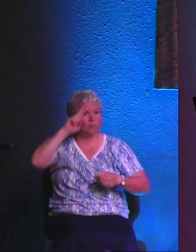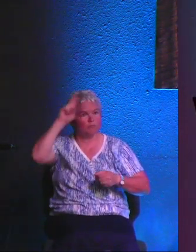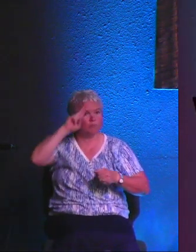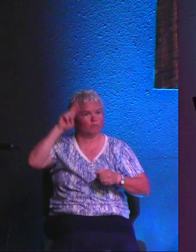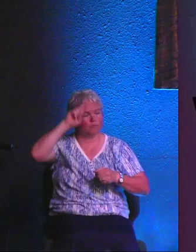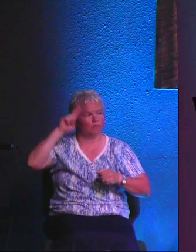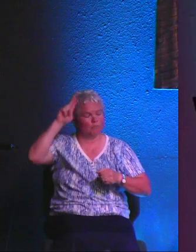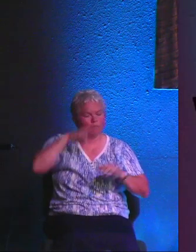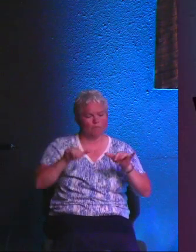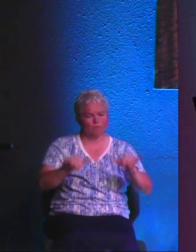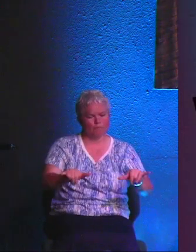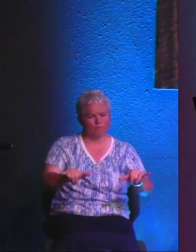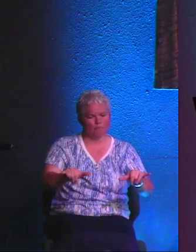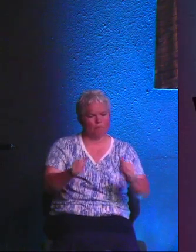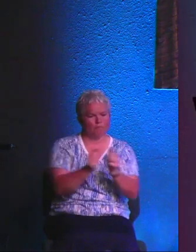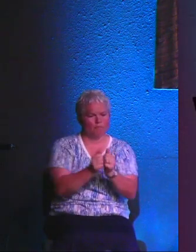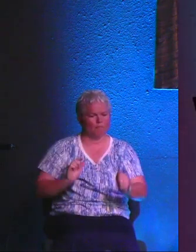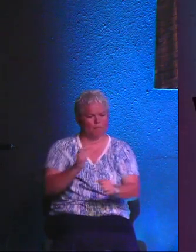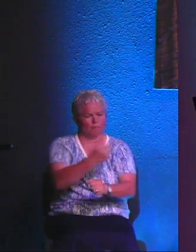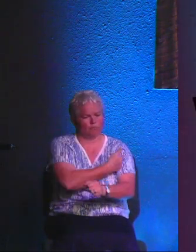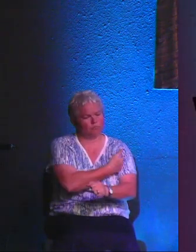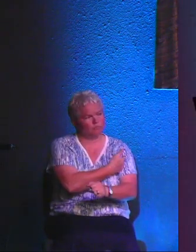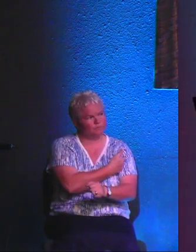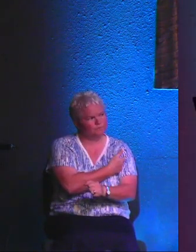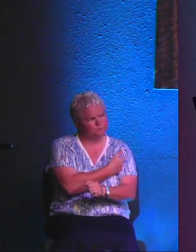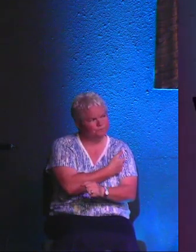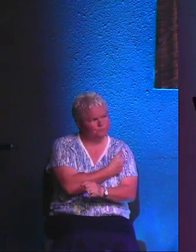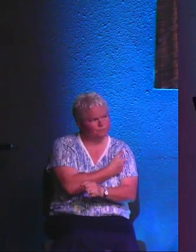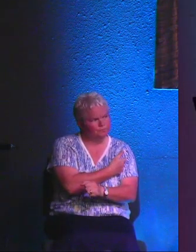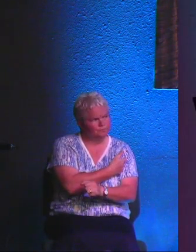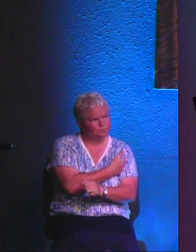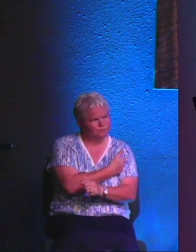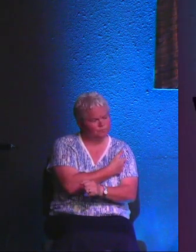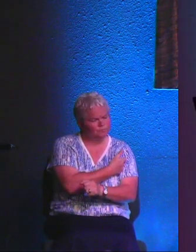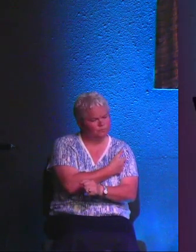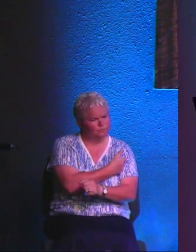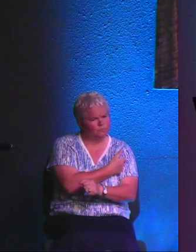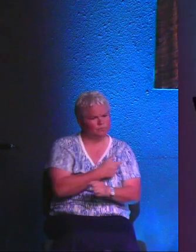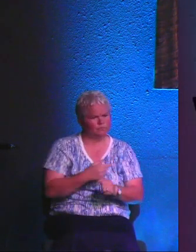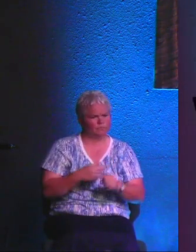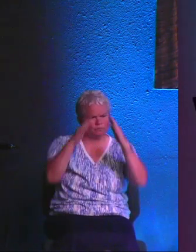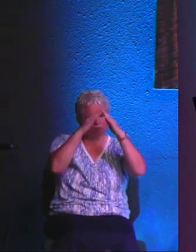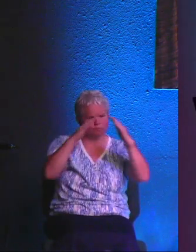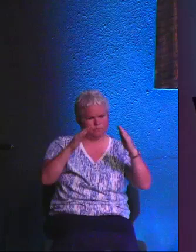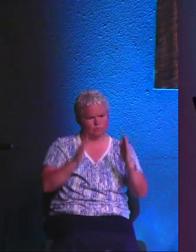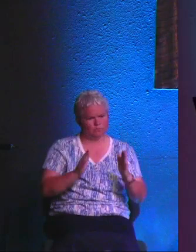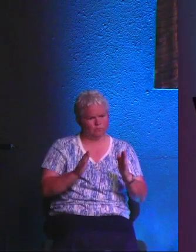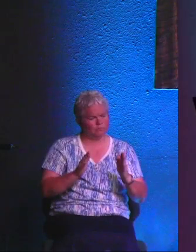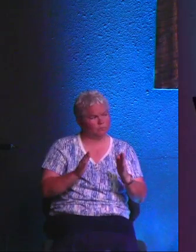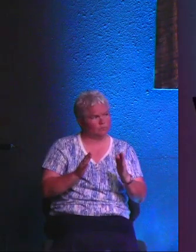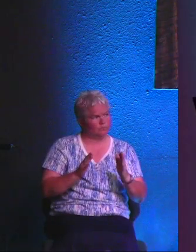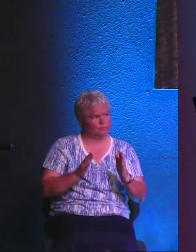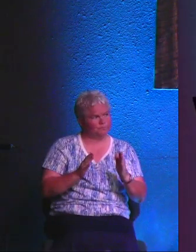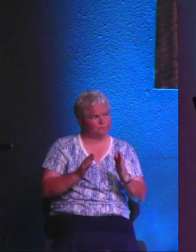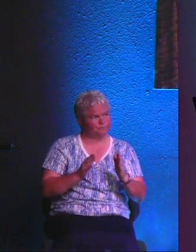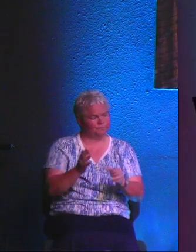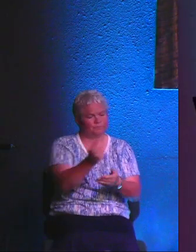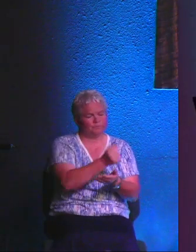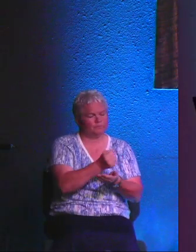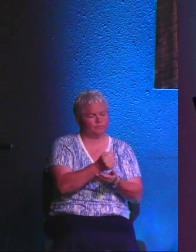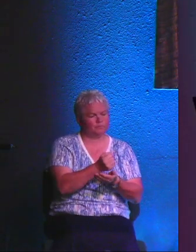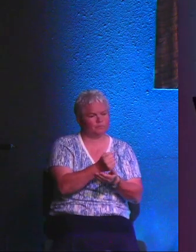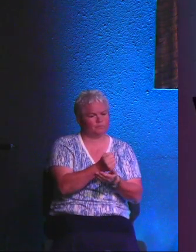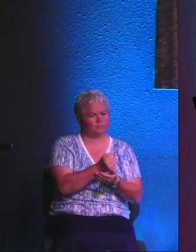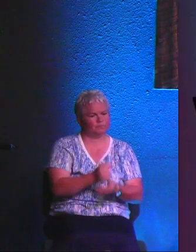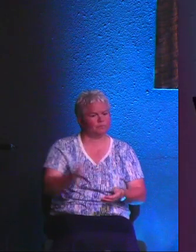and stay with us to help around the house and took care of me.